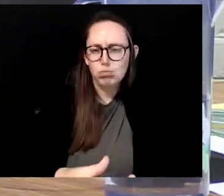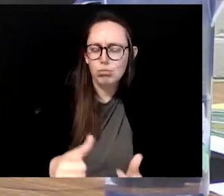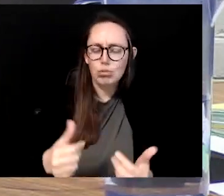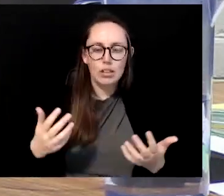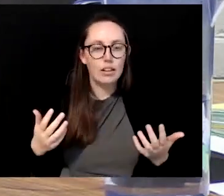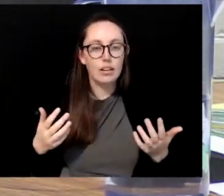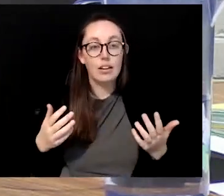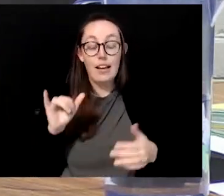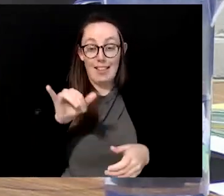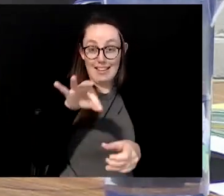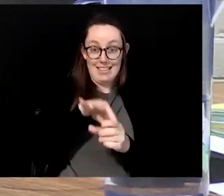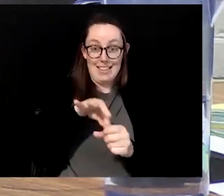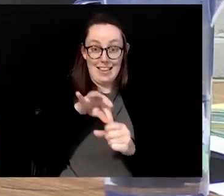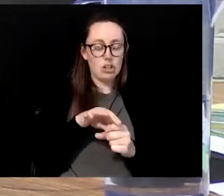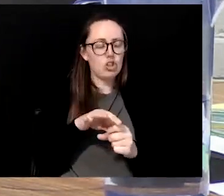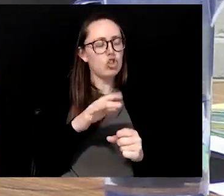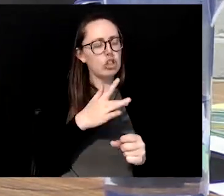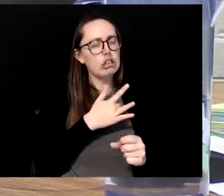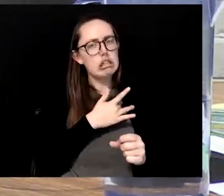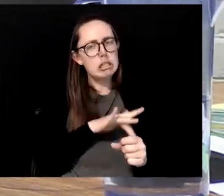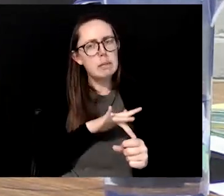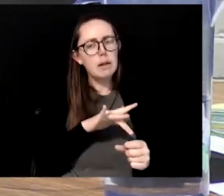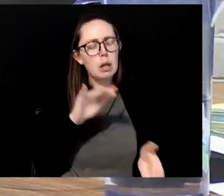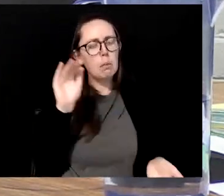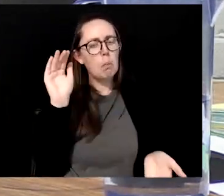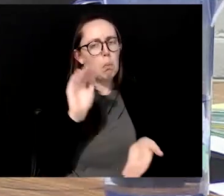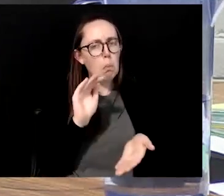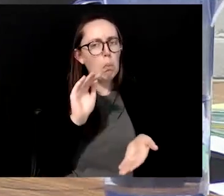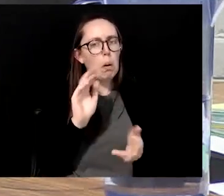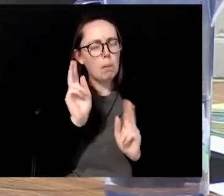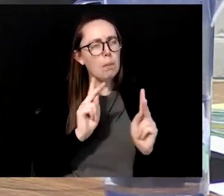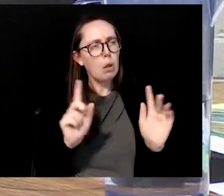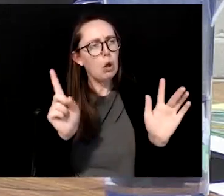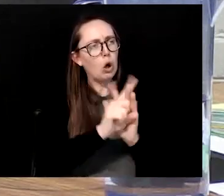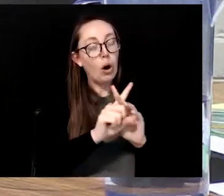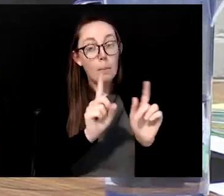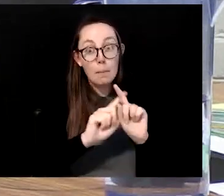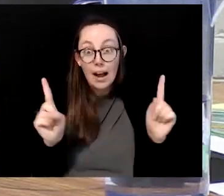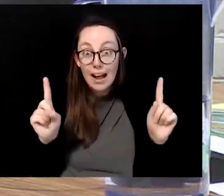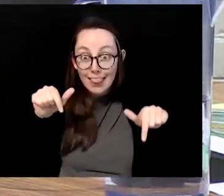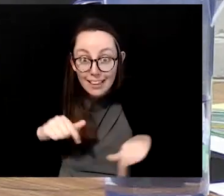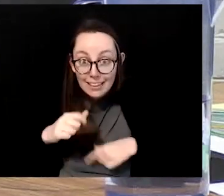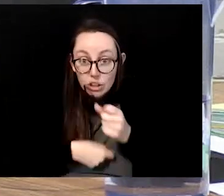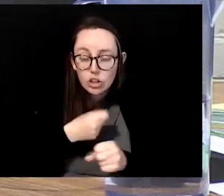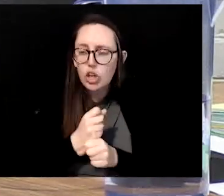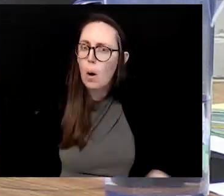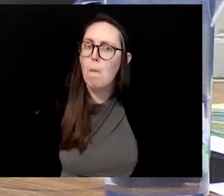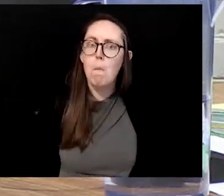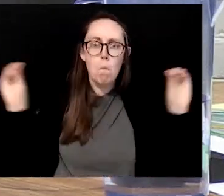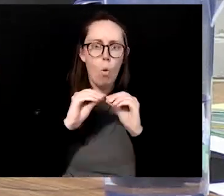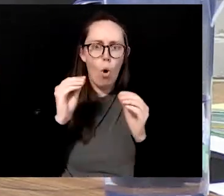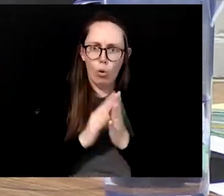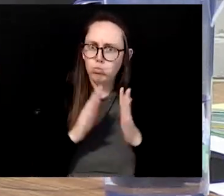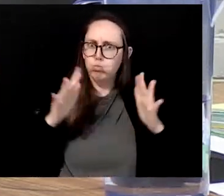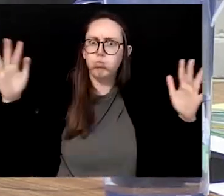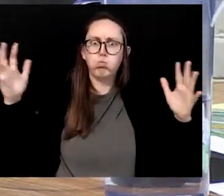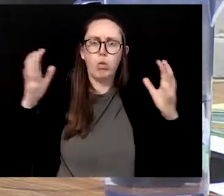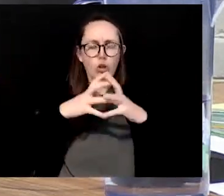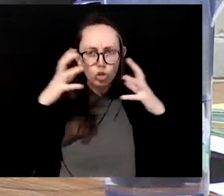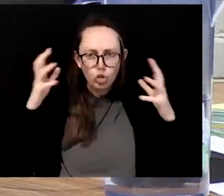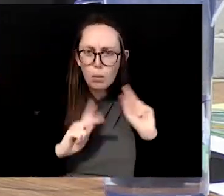in Brattleboro and uh thank you to the Brattleboro voters for showing up voting and for always being Pleasant at the polls